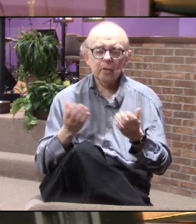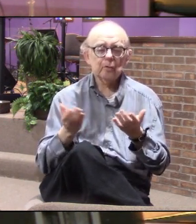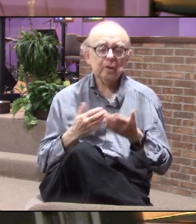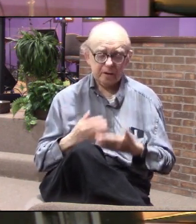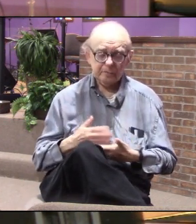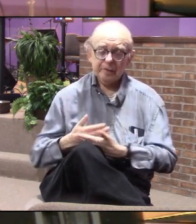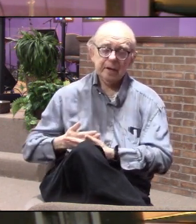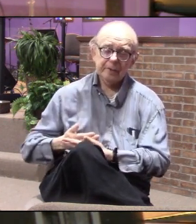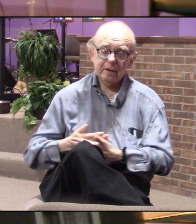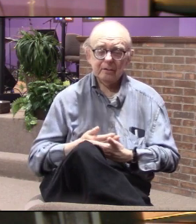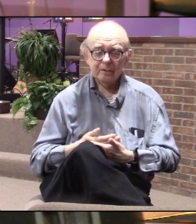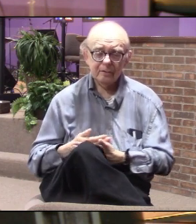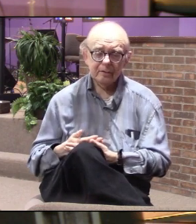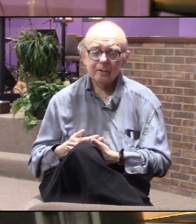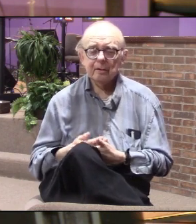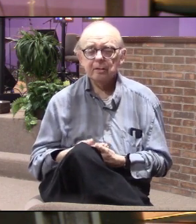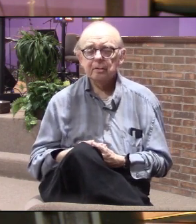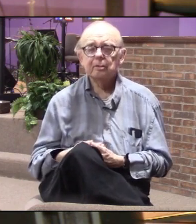baby.